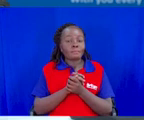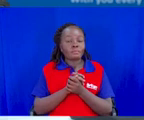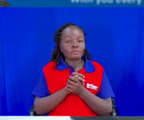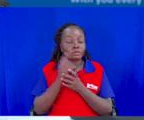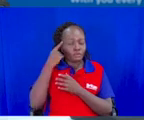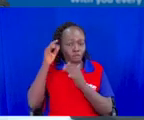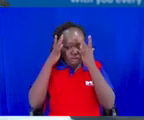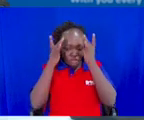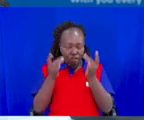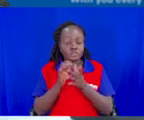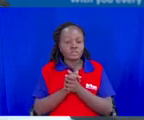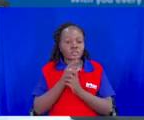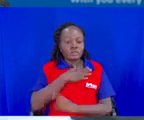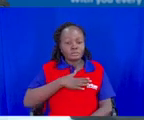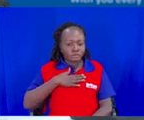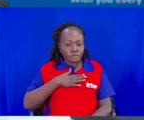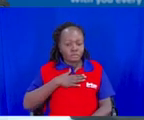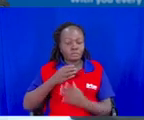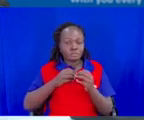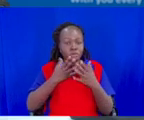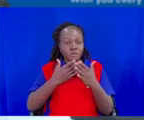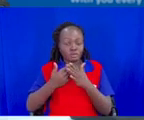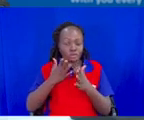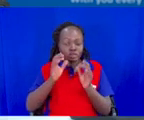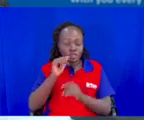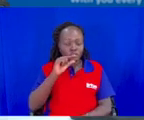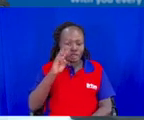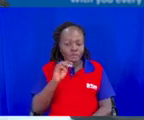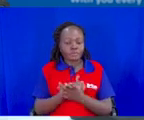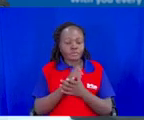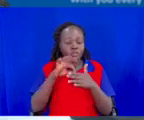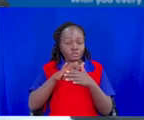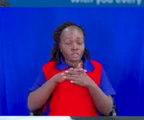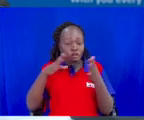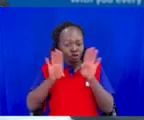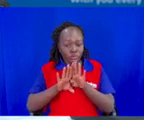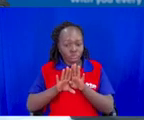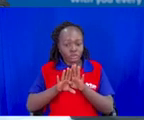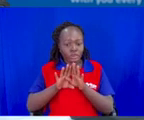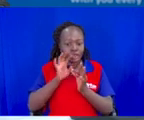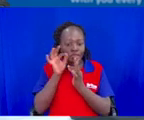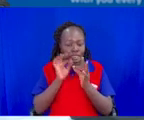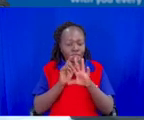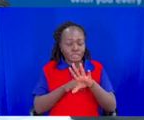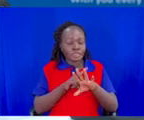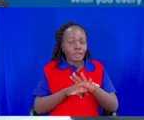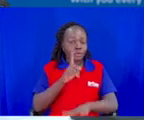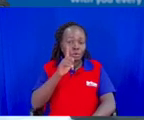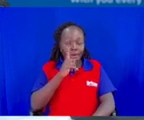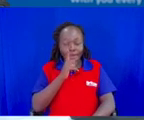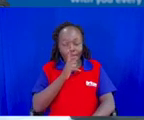the resolutions placed before this AGM. Voting will close at 1 p.m.